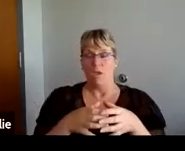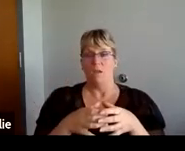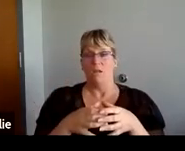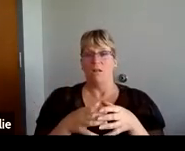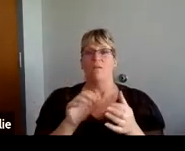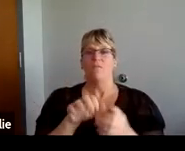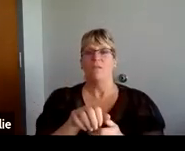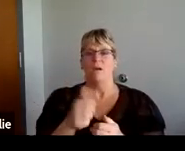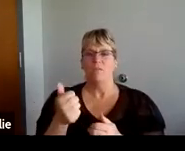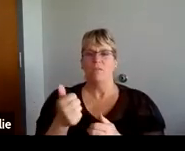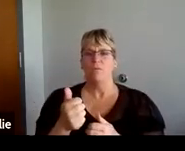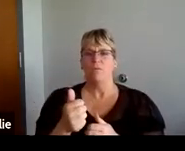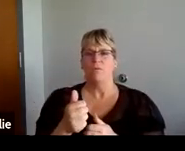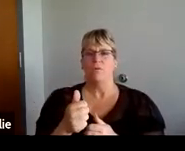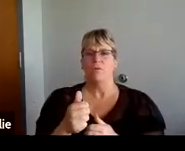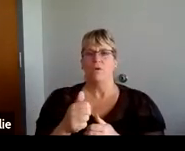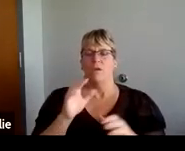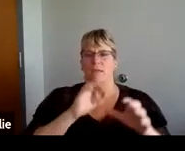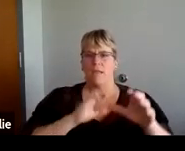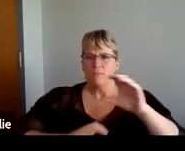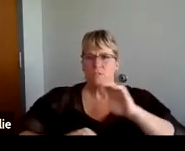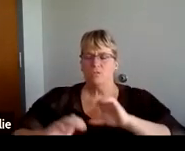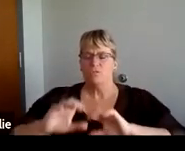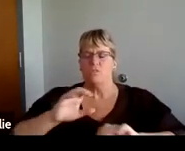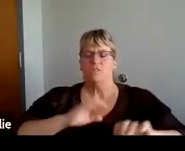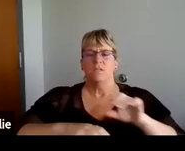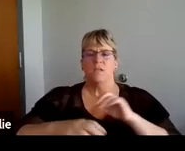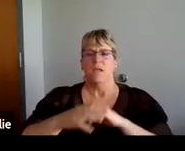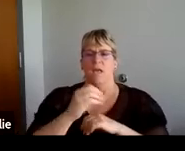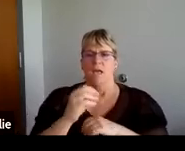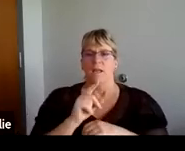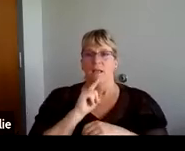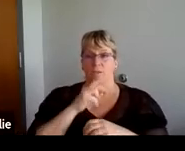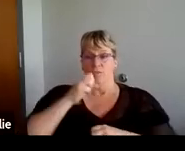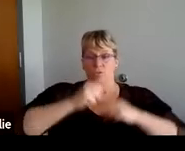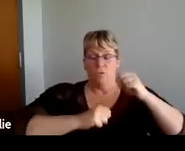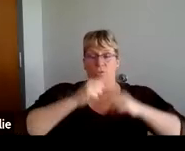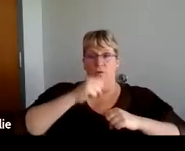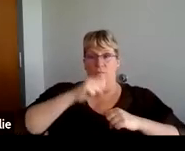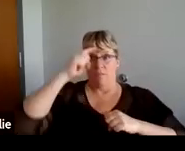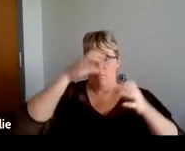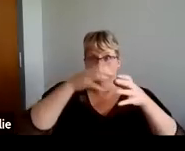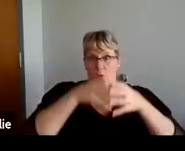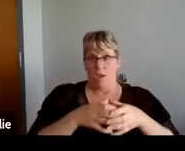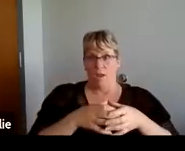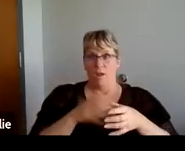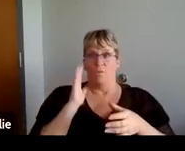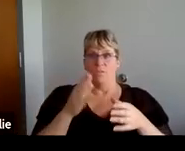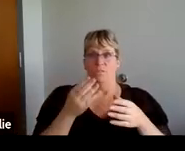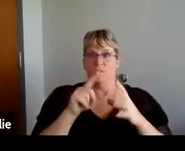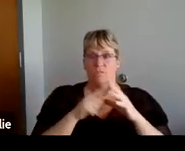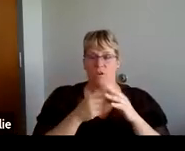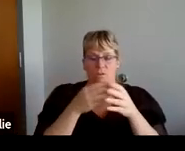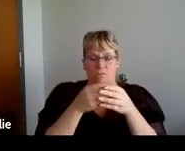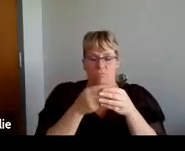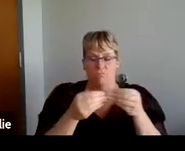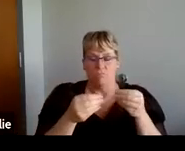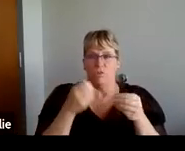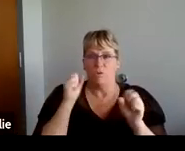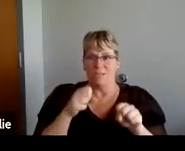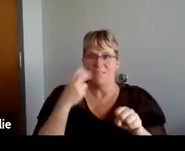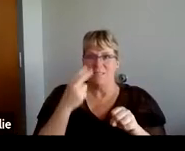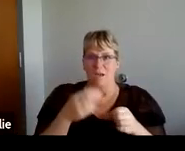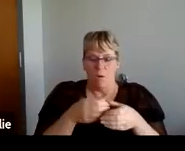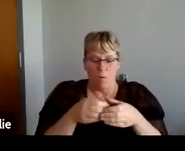other neurochemistry and actual structure of the brain begins to deteriorate. You can see the holes literally in